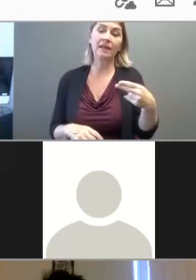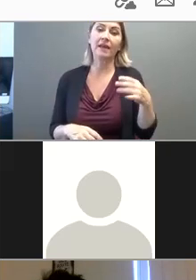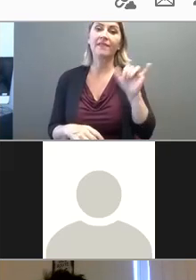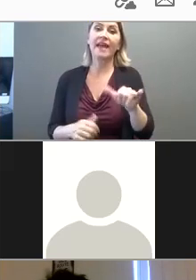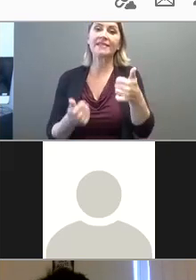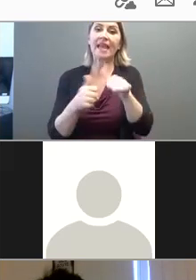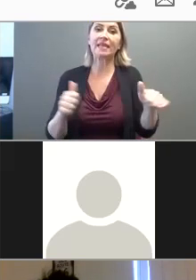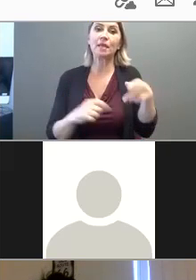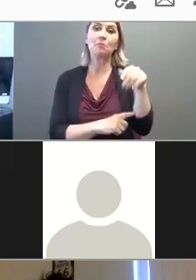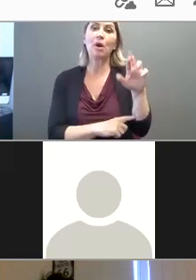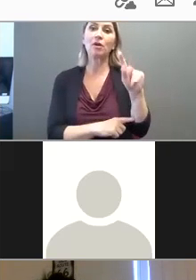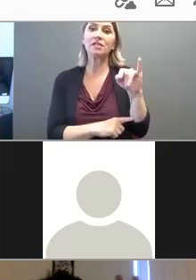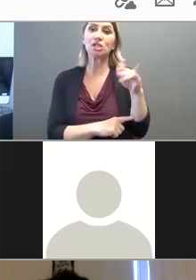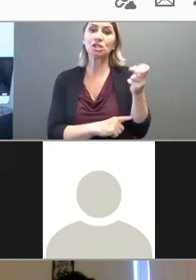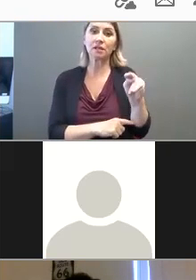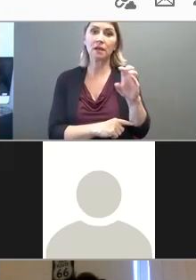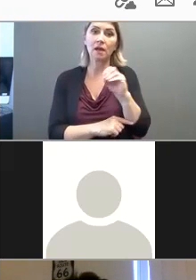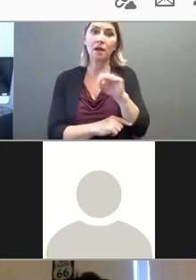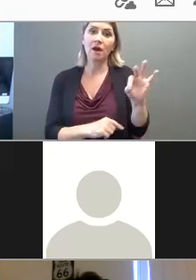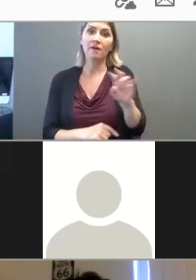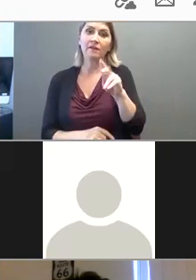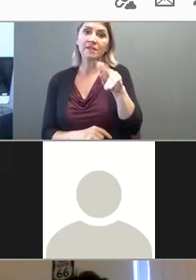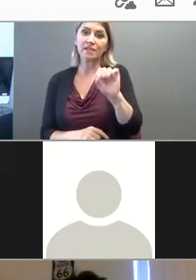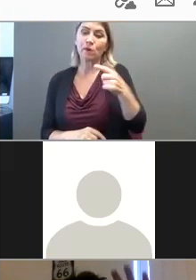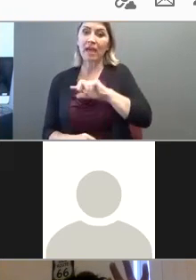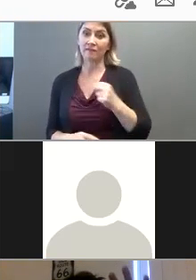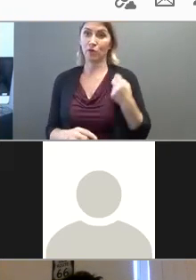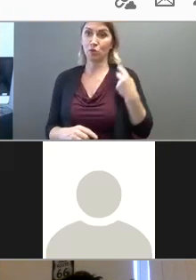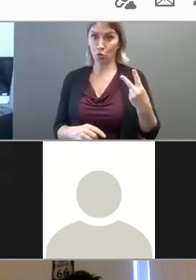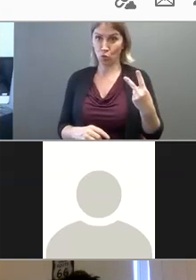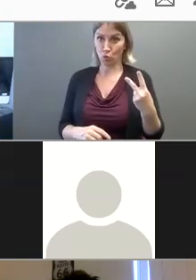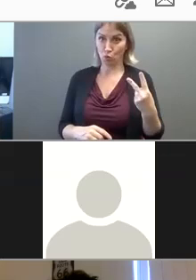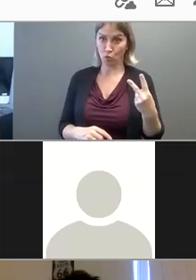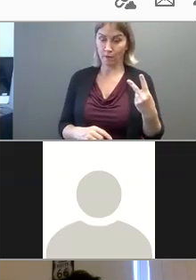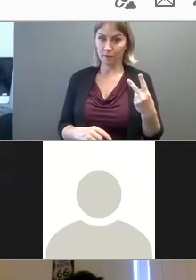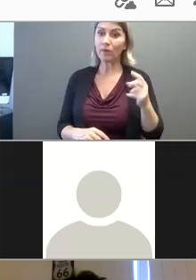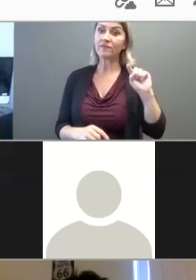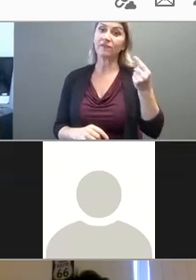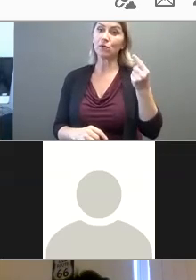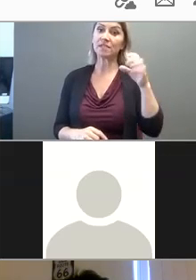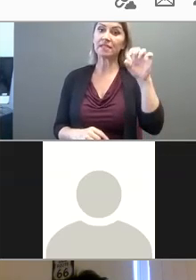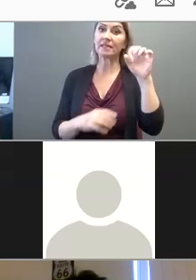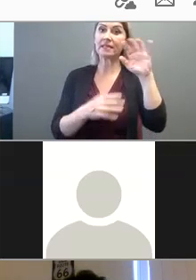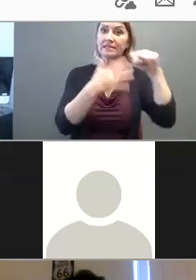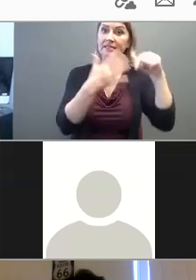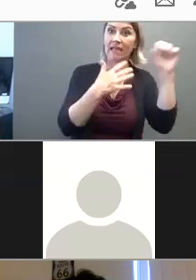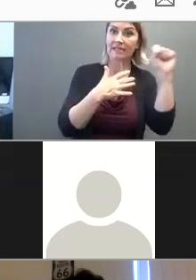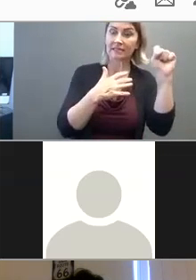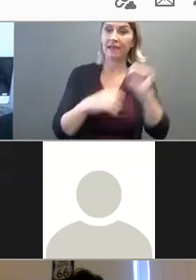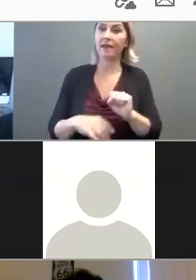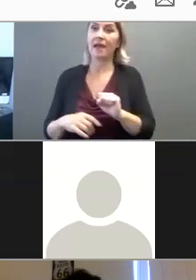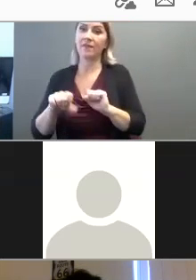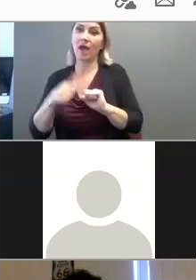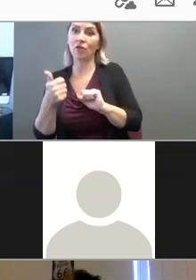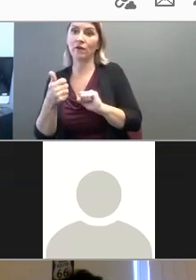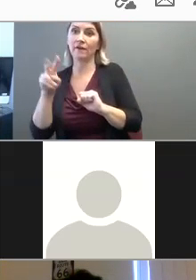partition of vertices where we have 2 set of vertices from the graph. We have the first set S, we have the other set V minus S, and